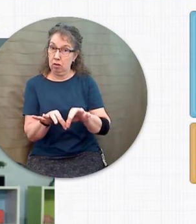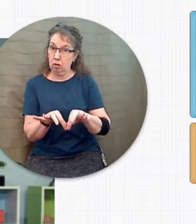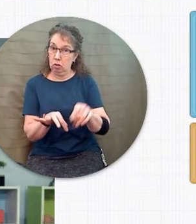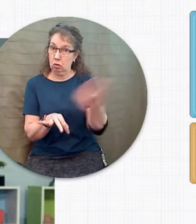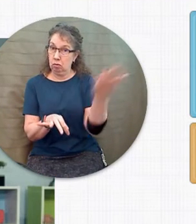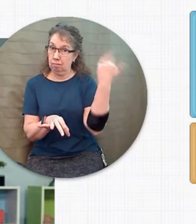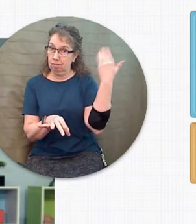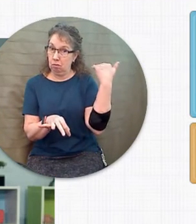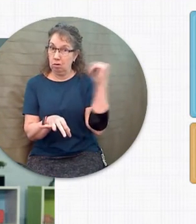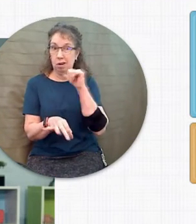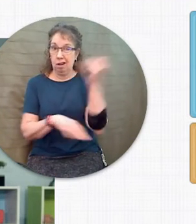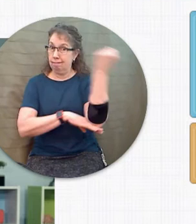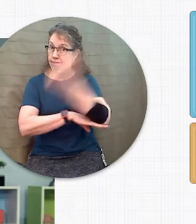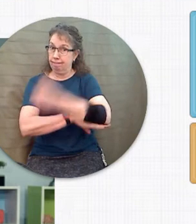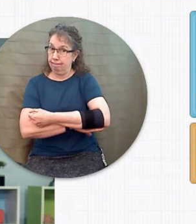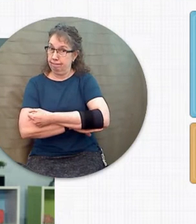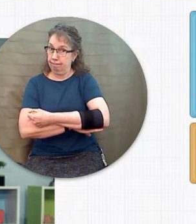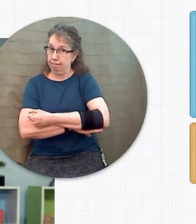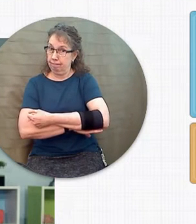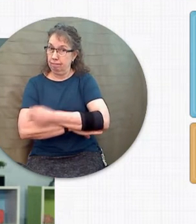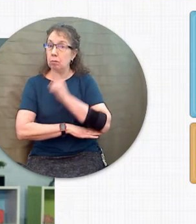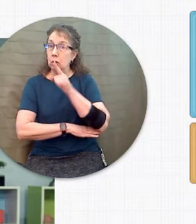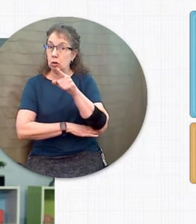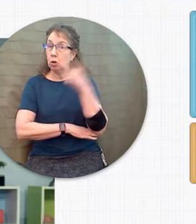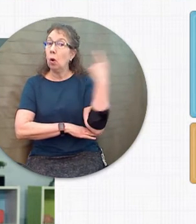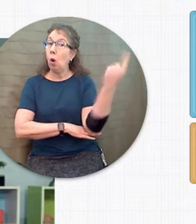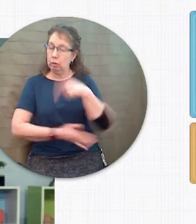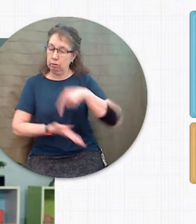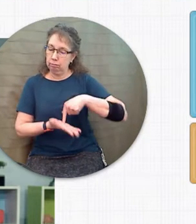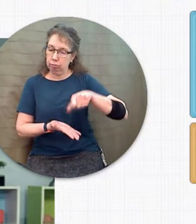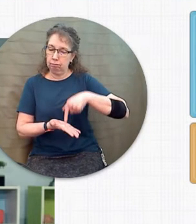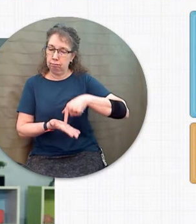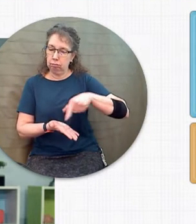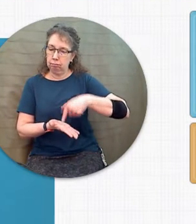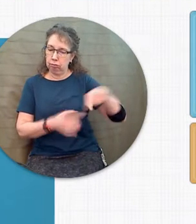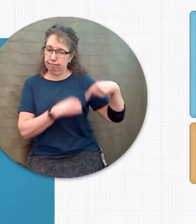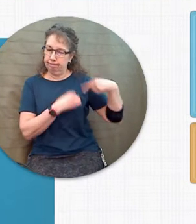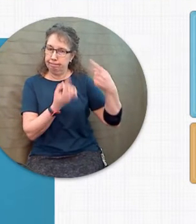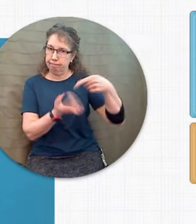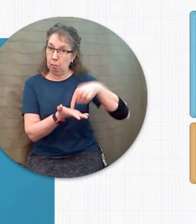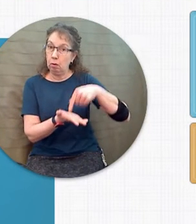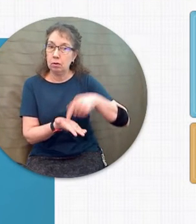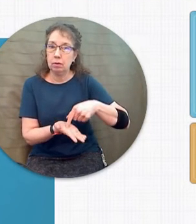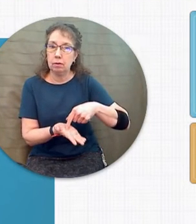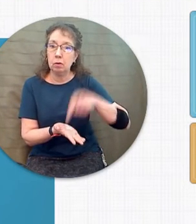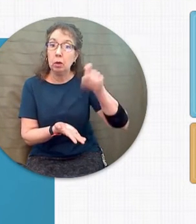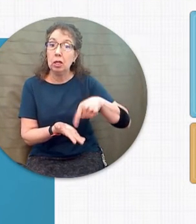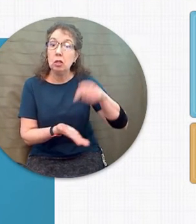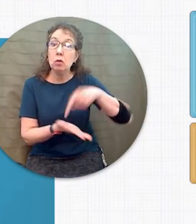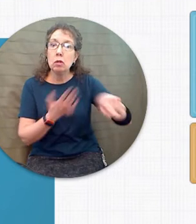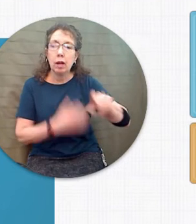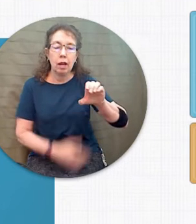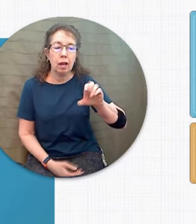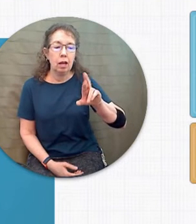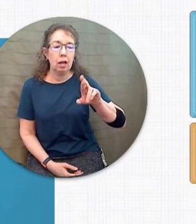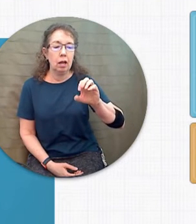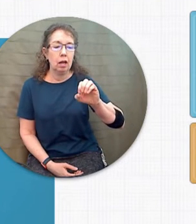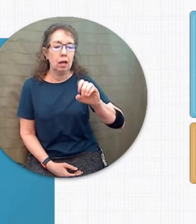in the past, to make sure that you've been always paying your bills, we need to pull a credit report. That will